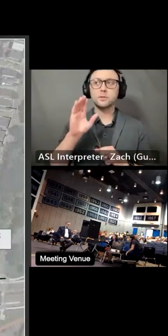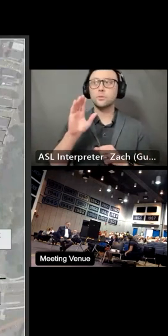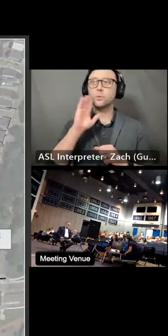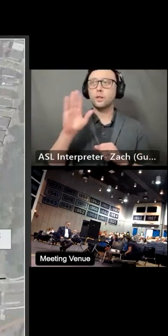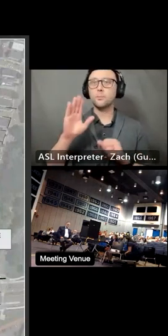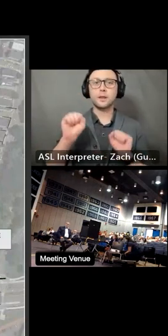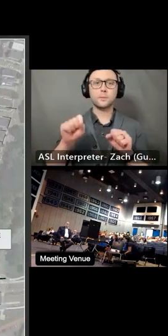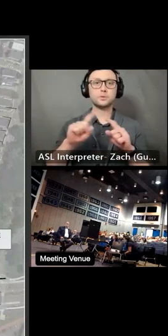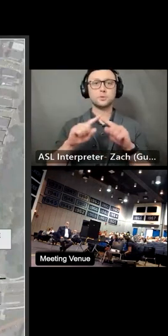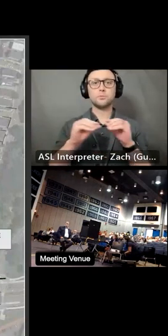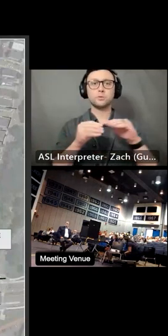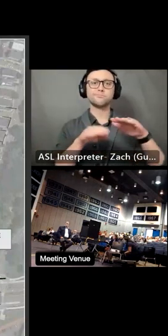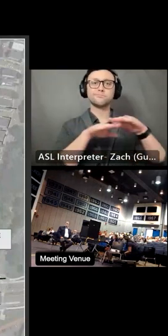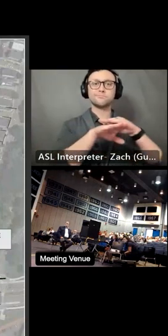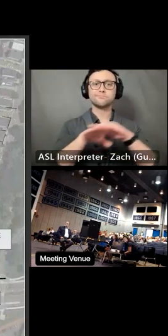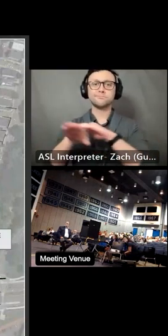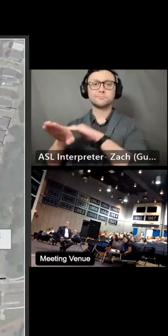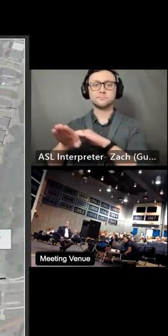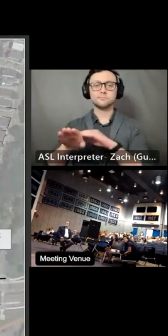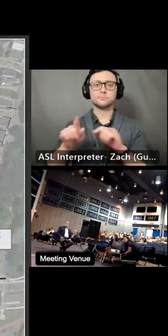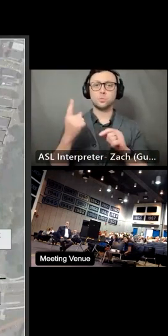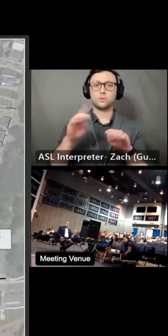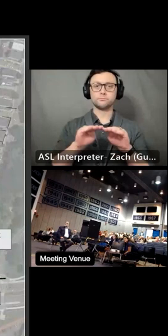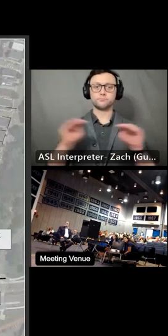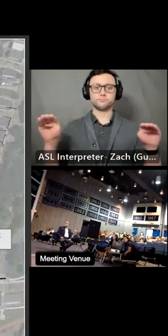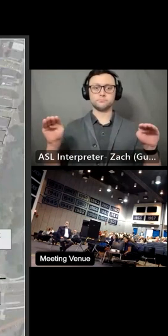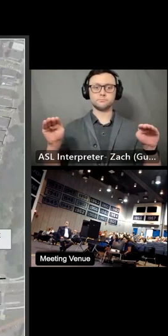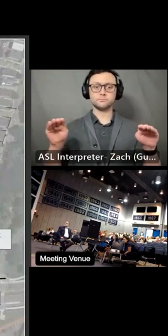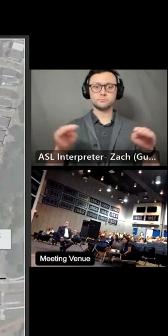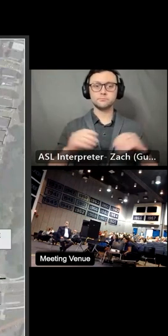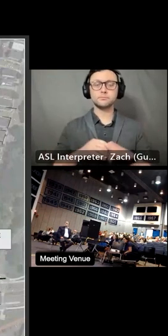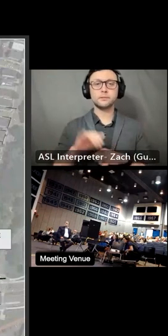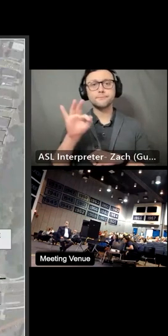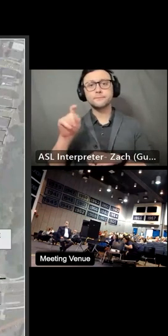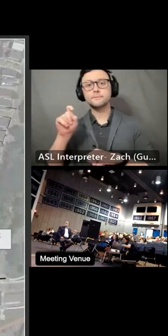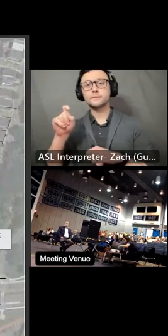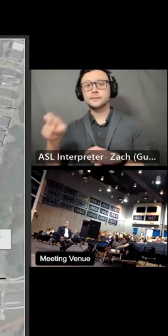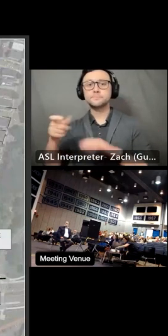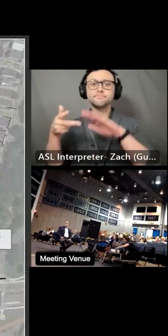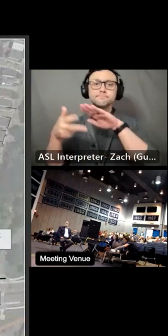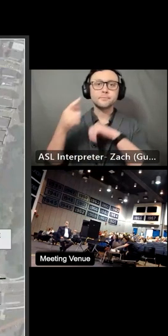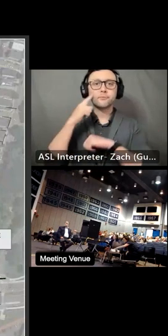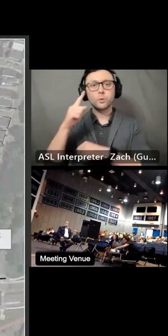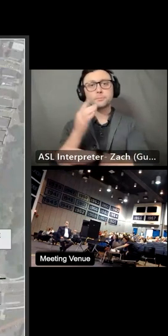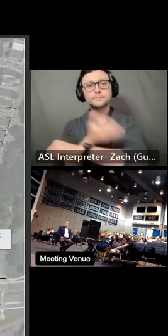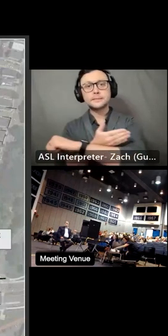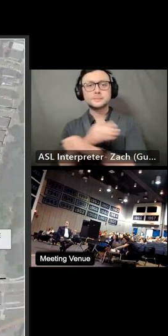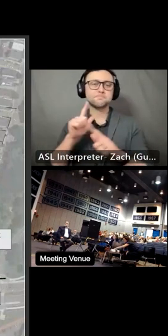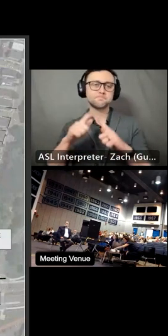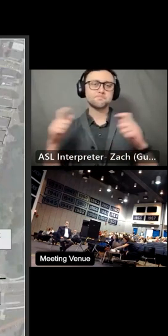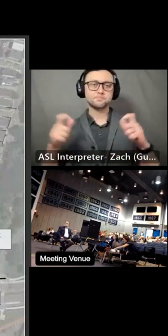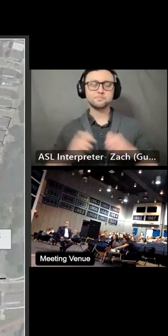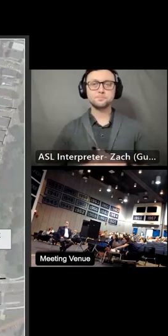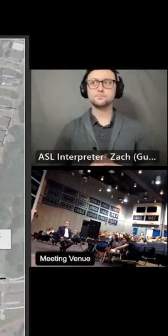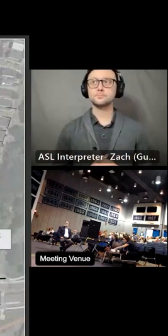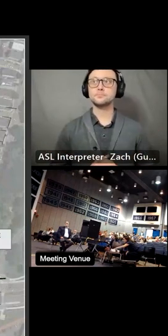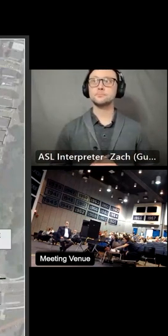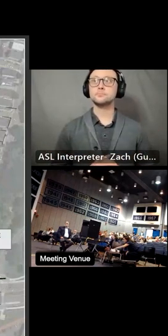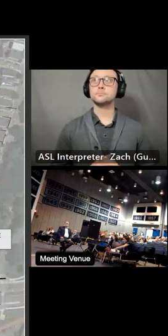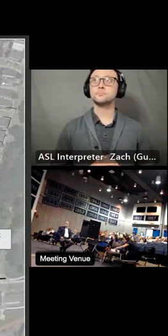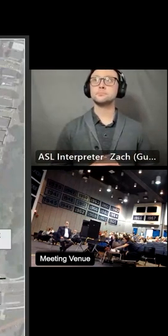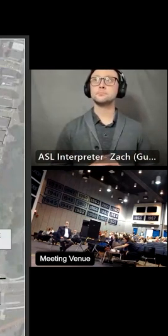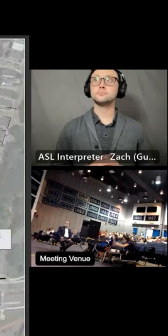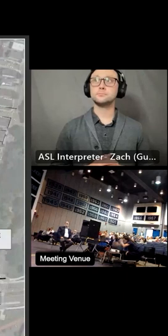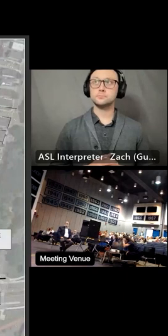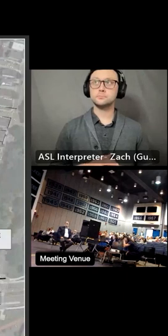maintain access in case of, you know, maintenance needs or something. Next, in discussions with the city